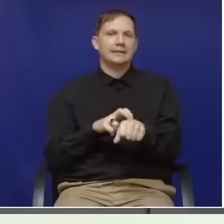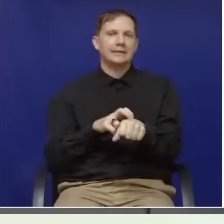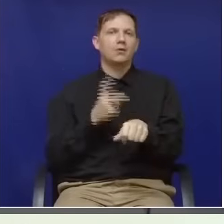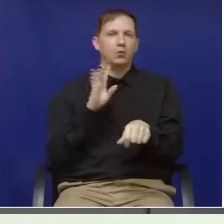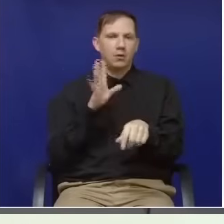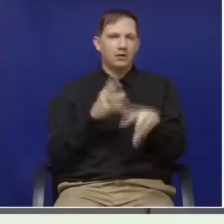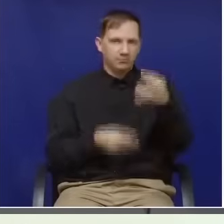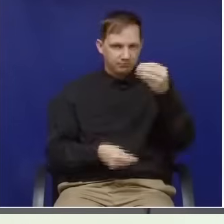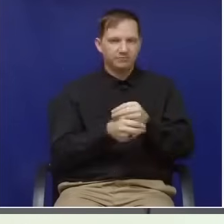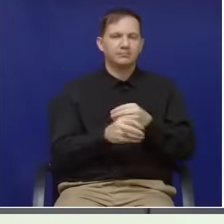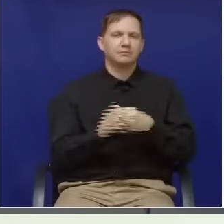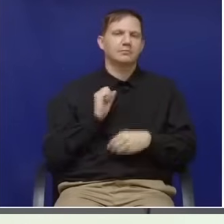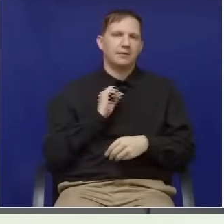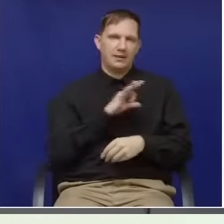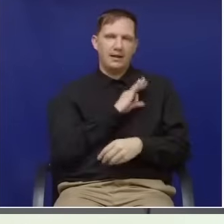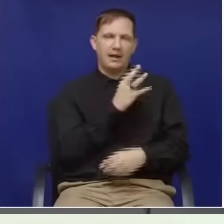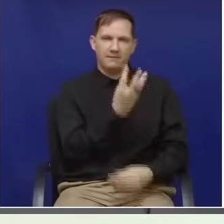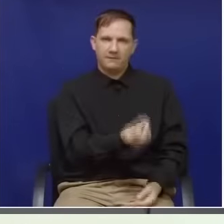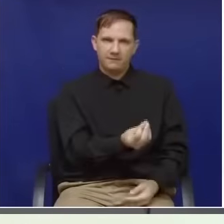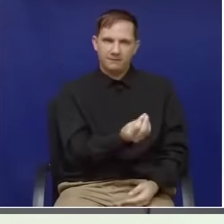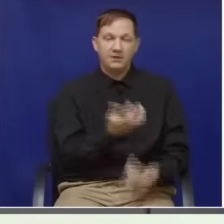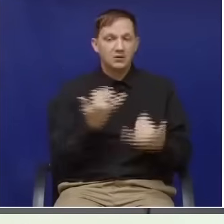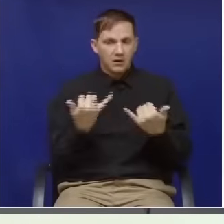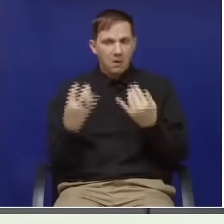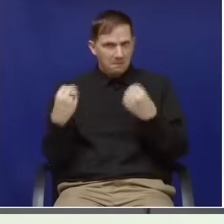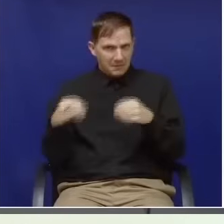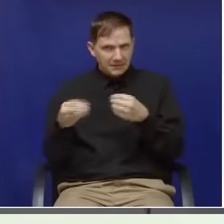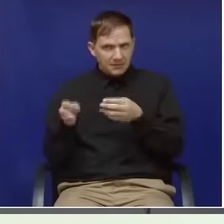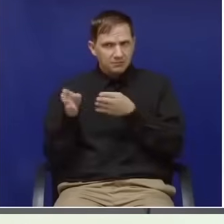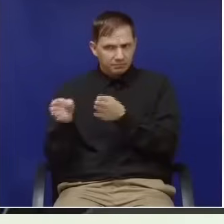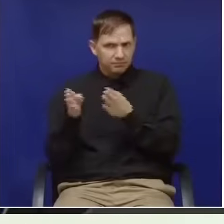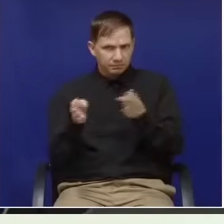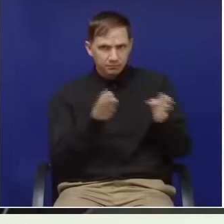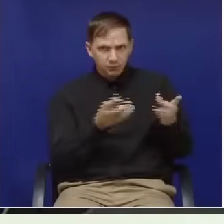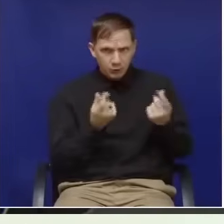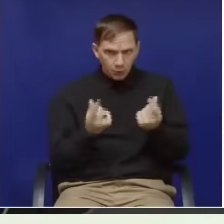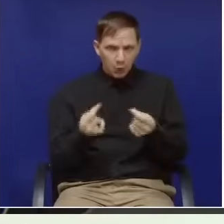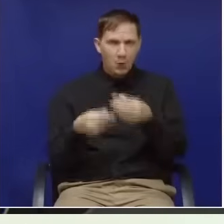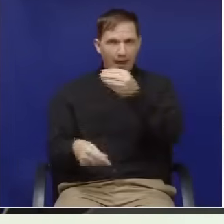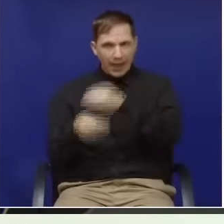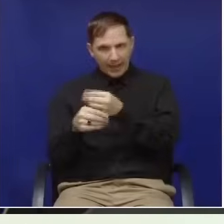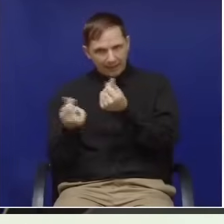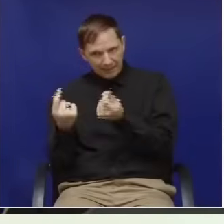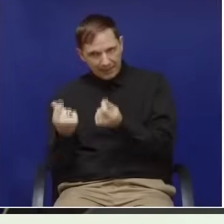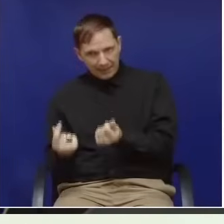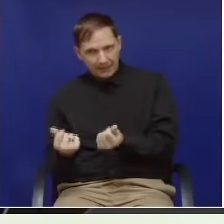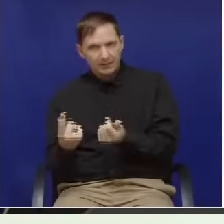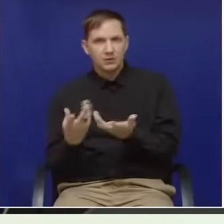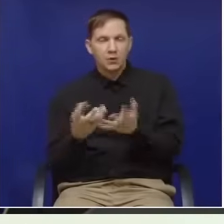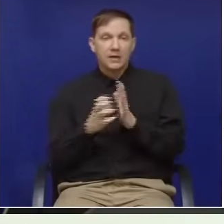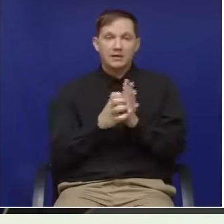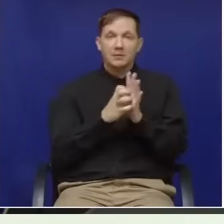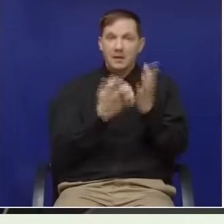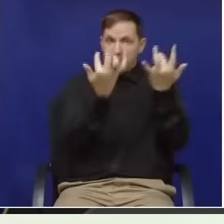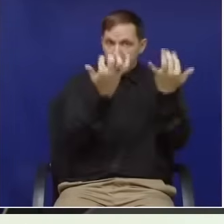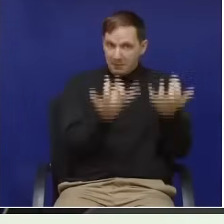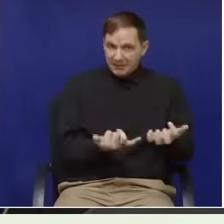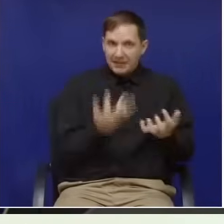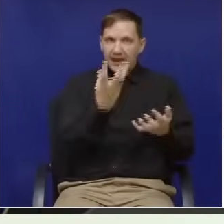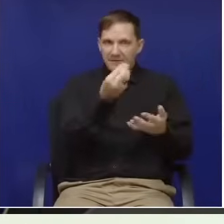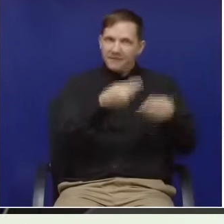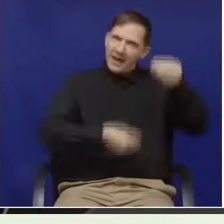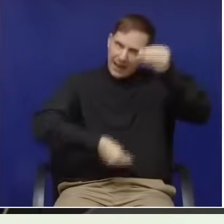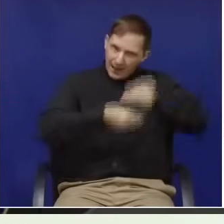additional staff. So currently there's been mechanisms, there's been money that we added. If you look at the budget itself, there's additional